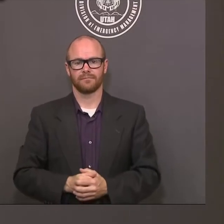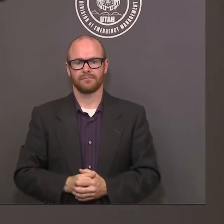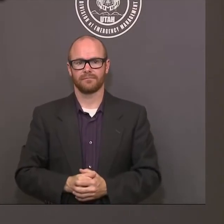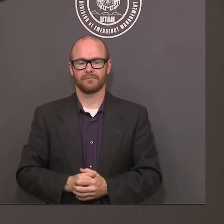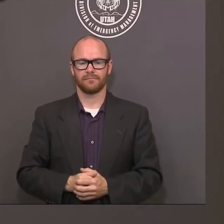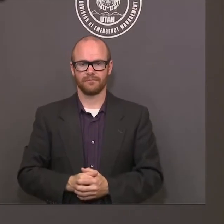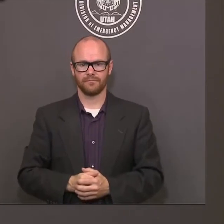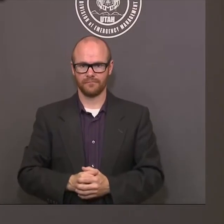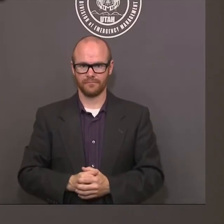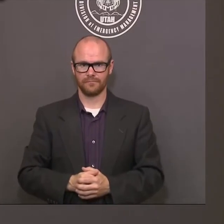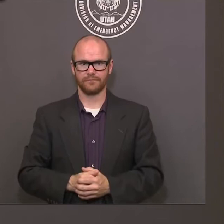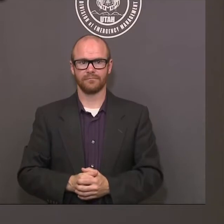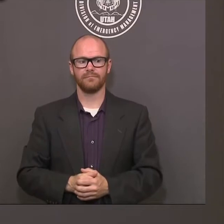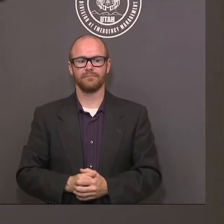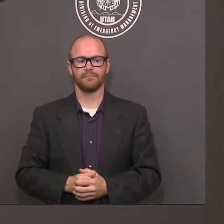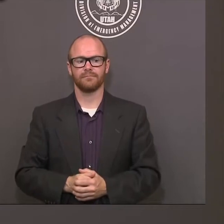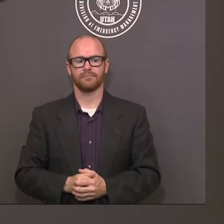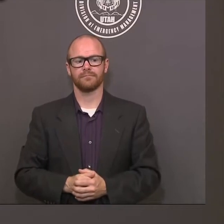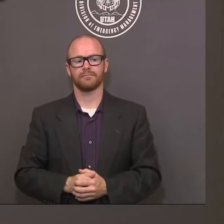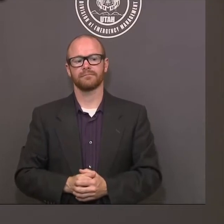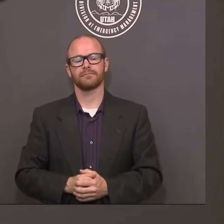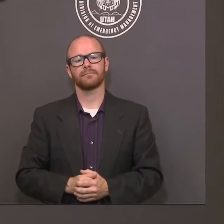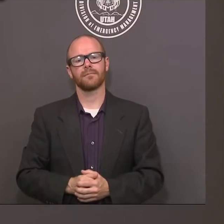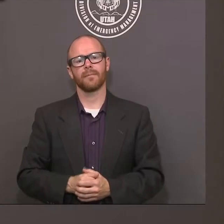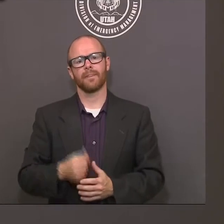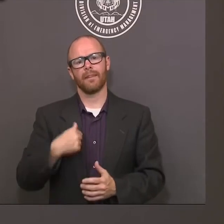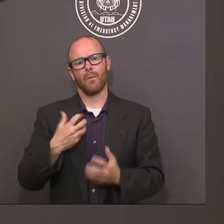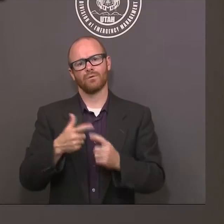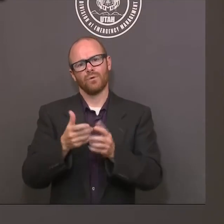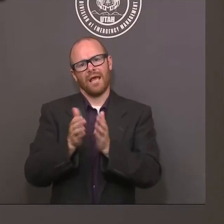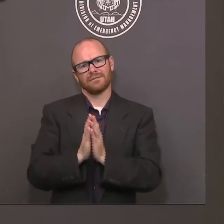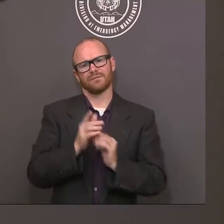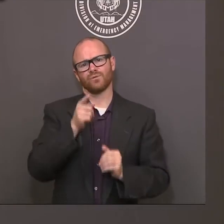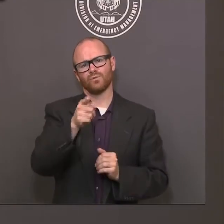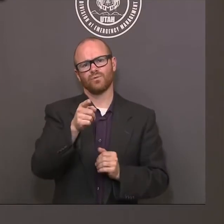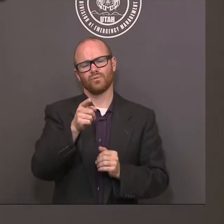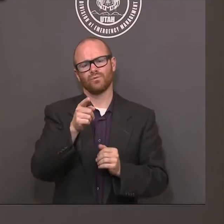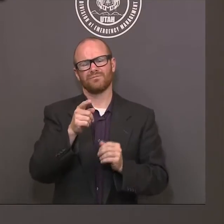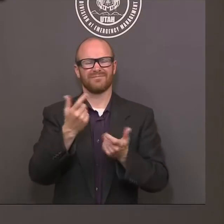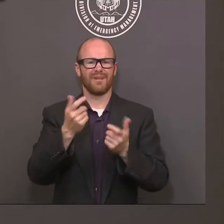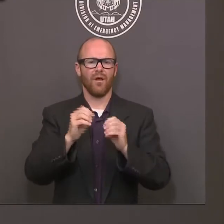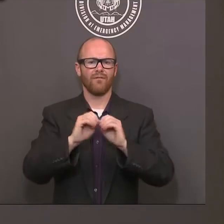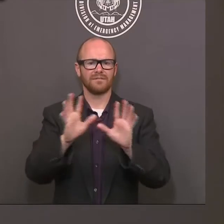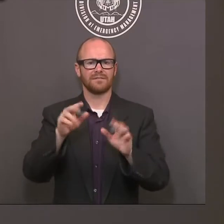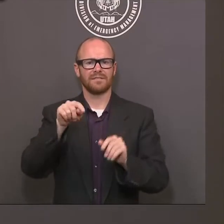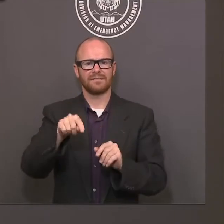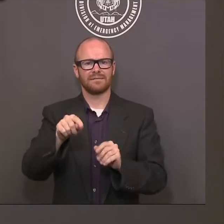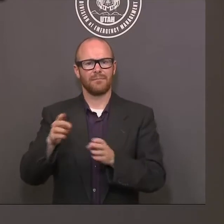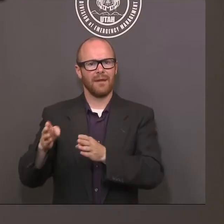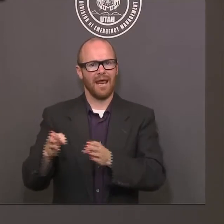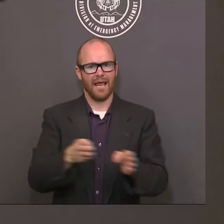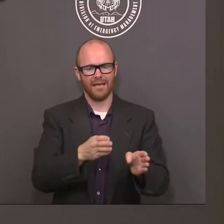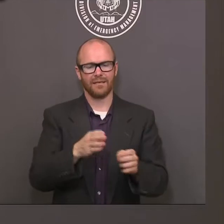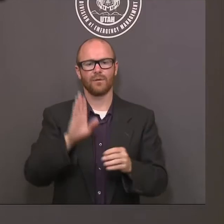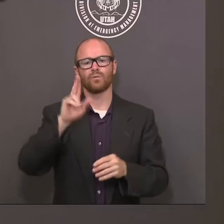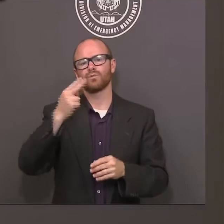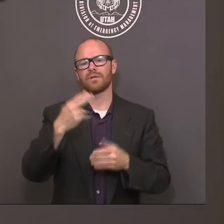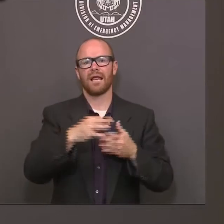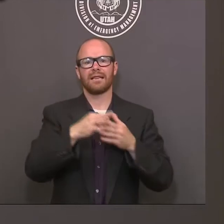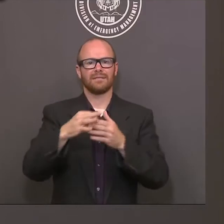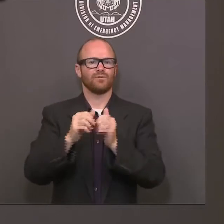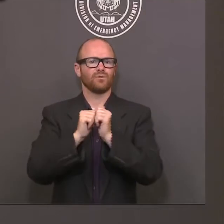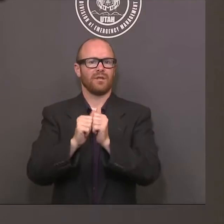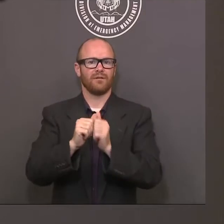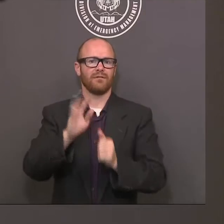Hi, Governor. Ben Winslow with Fox 13. Wanted to ask you about, obviously, this plan that the Utah Leads Together plan that